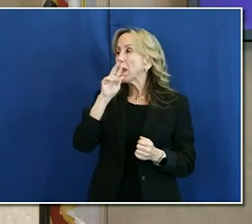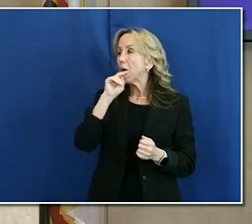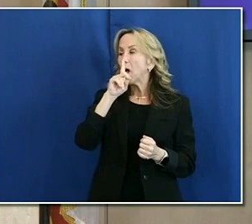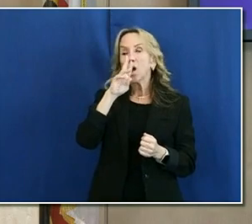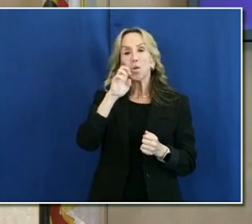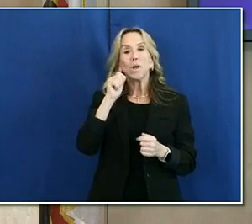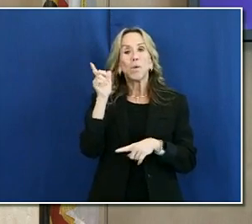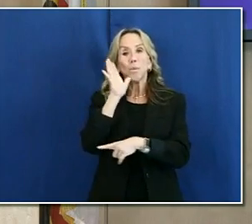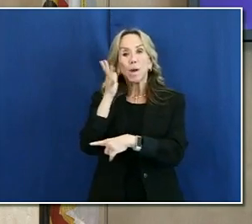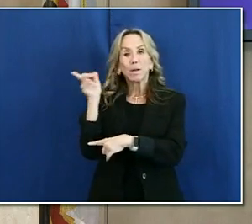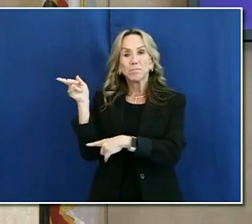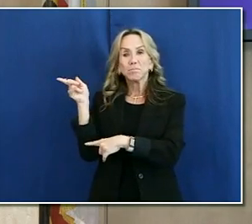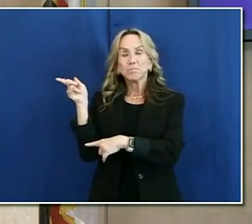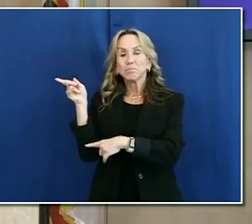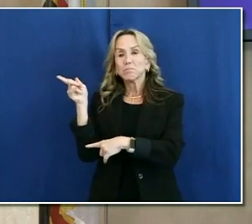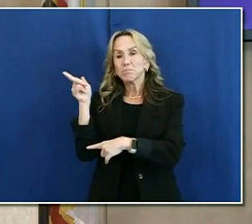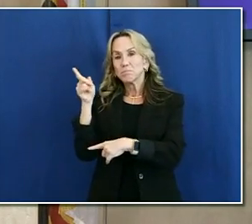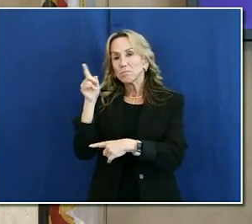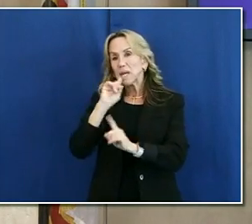you asked.